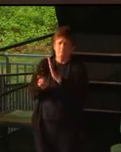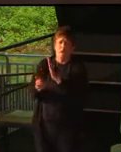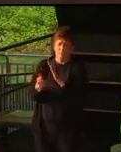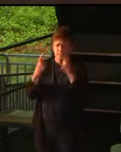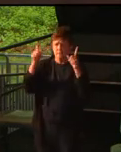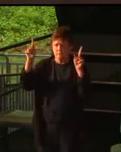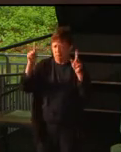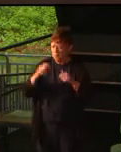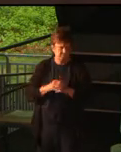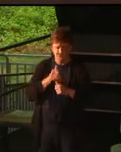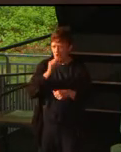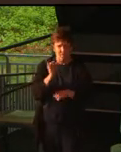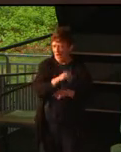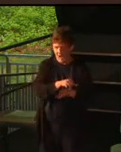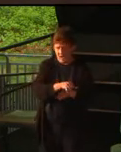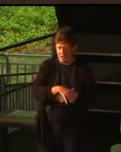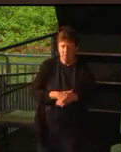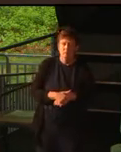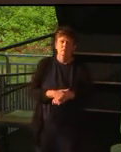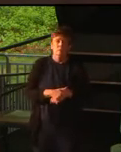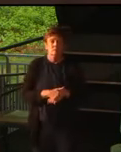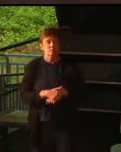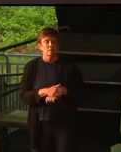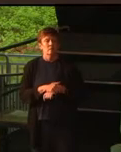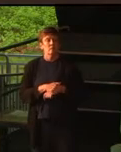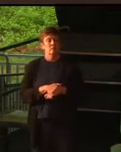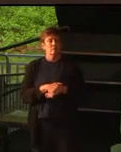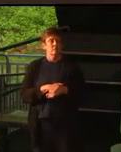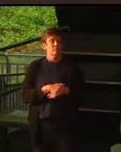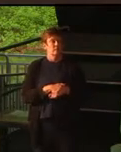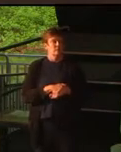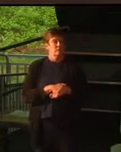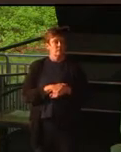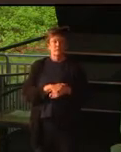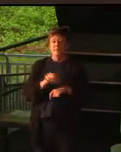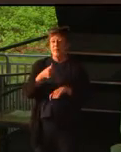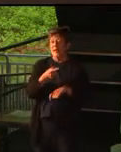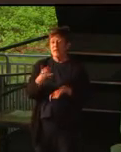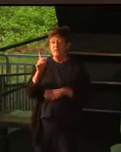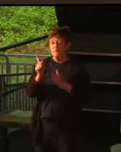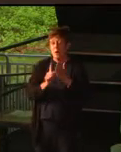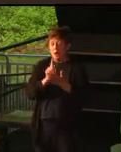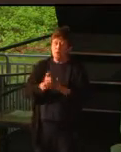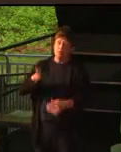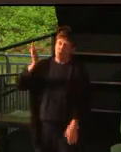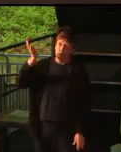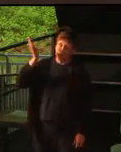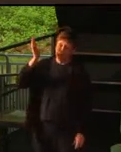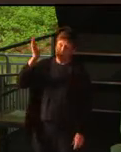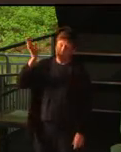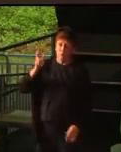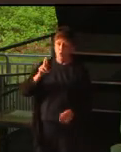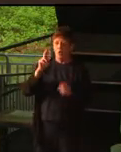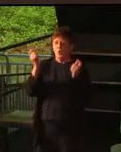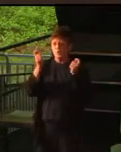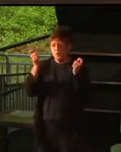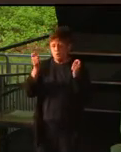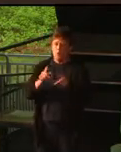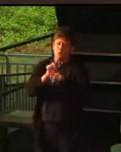funny hat or the glossy gown. The next few hours of speeches, rituals, tradition,